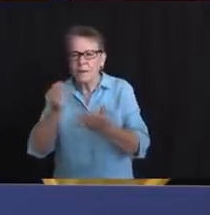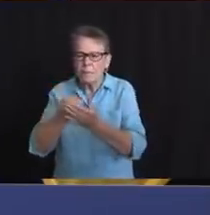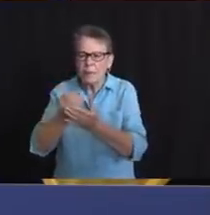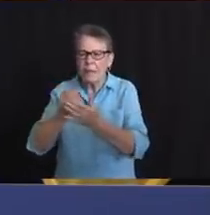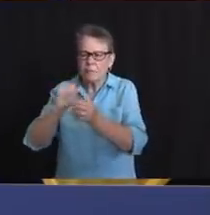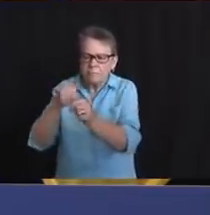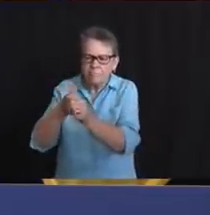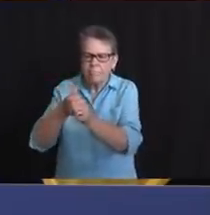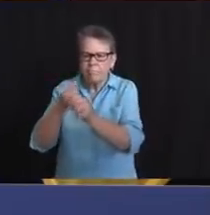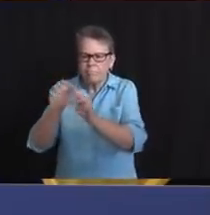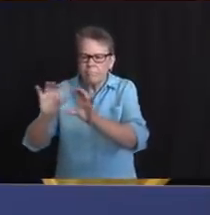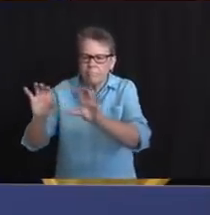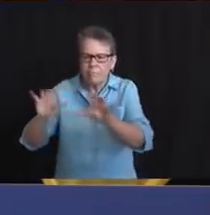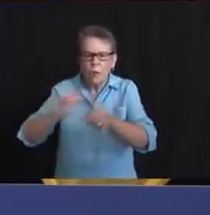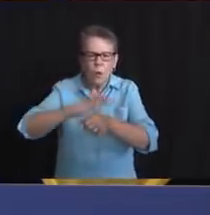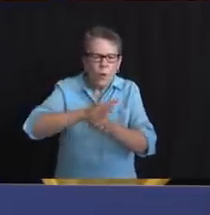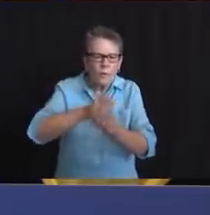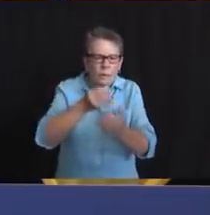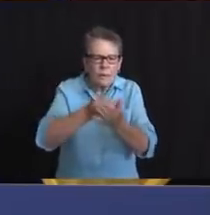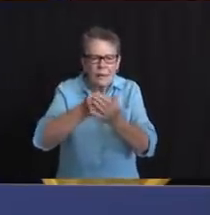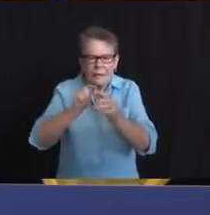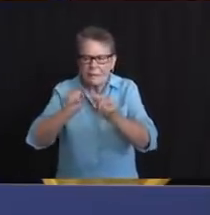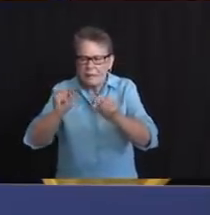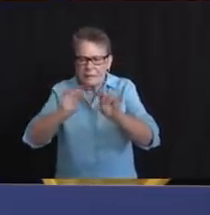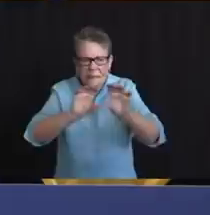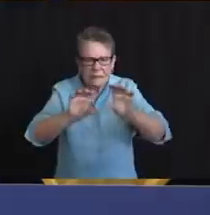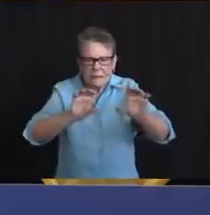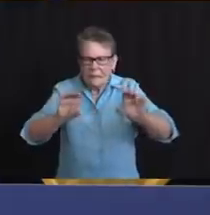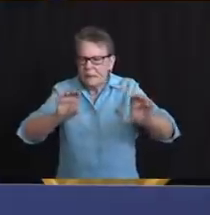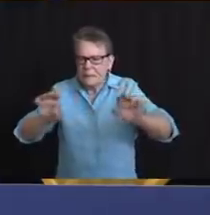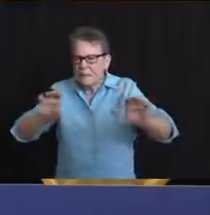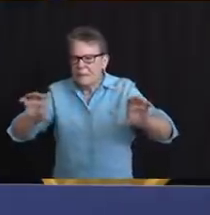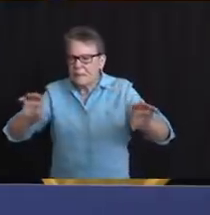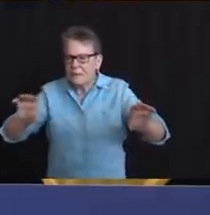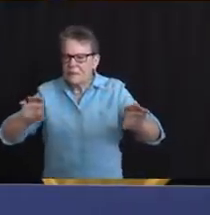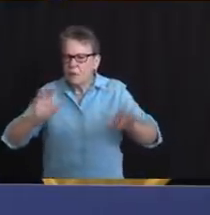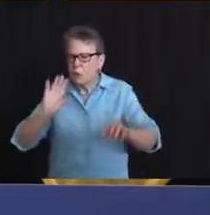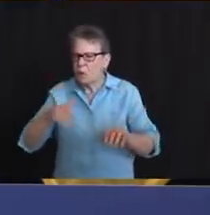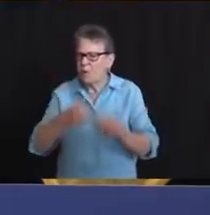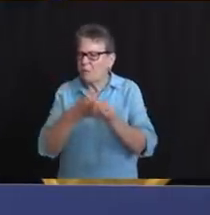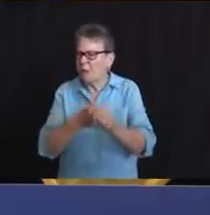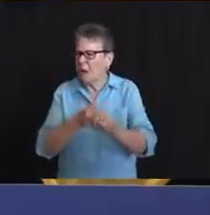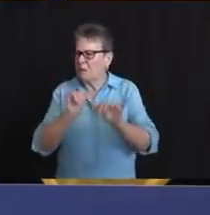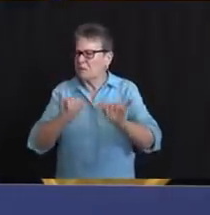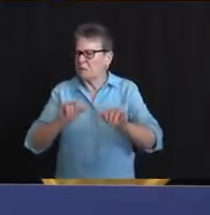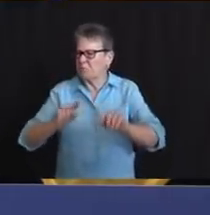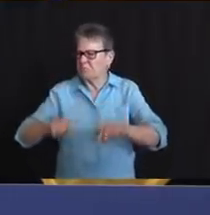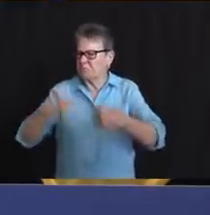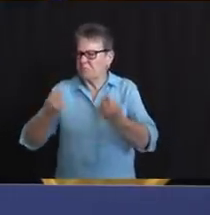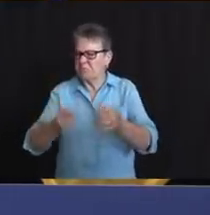My guess is that's the model for what will happen. We're already having really good conversations.